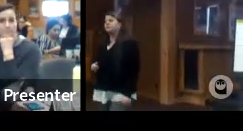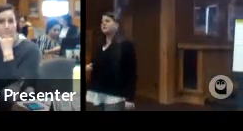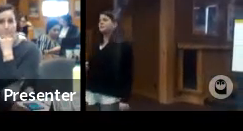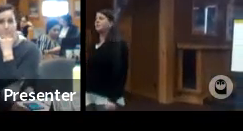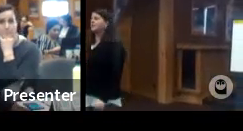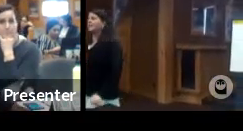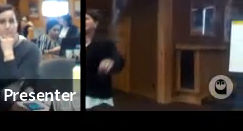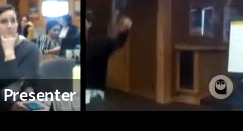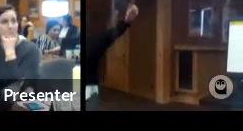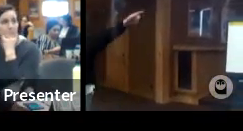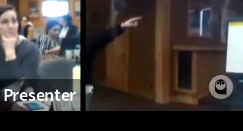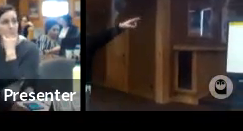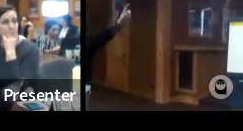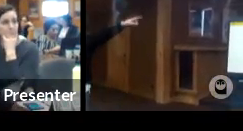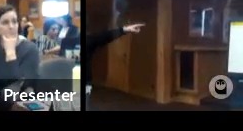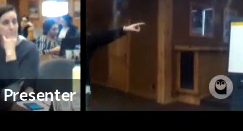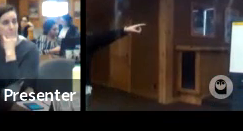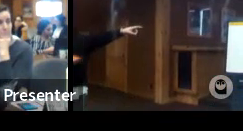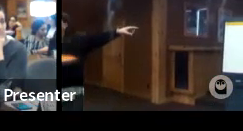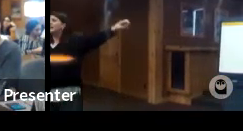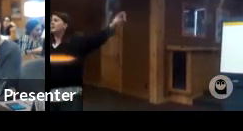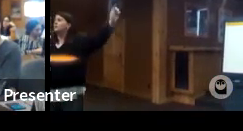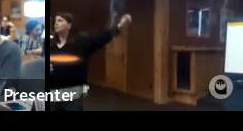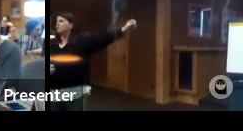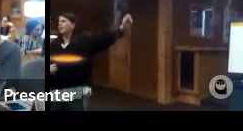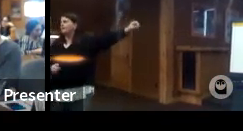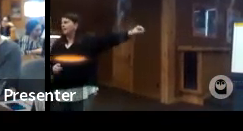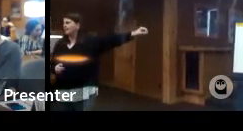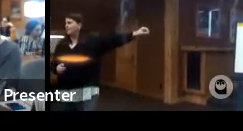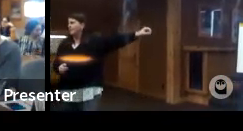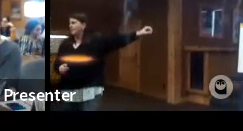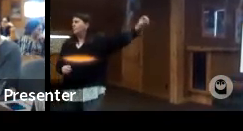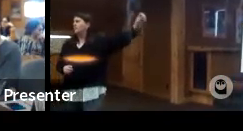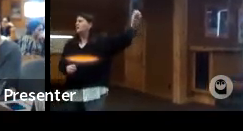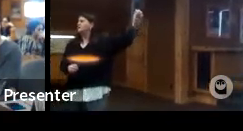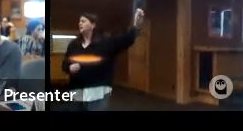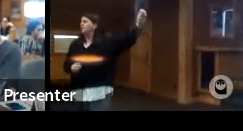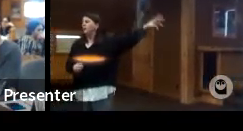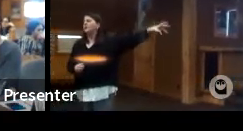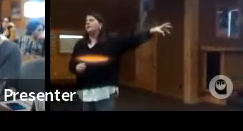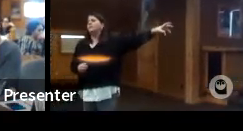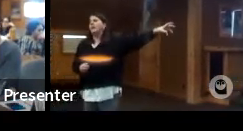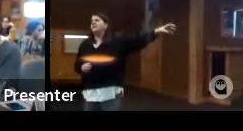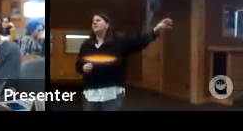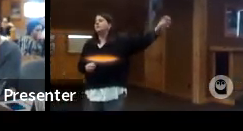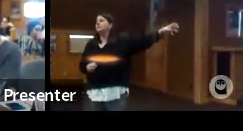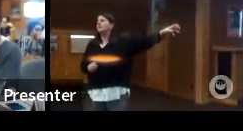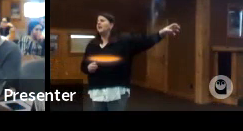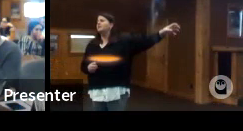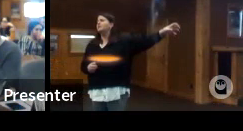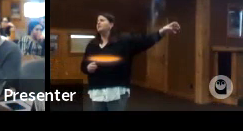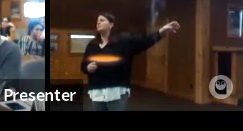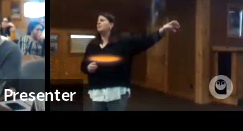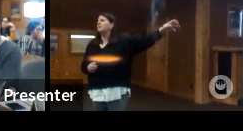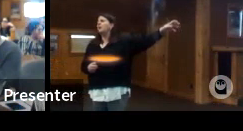Are you getting paid for your testimony today? This is one reason why not getting paid is a huge benefit. Because if you aren't getting paid, then it